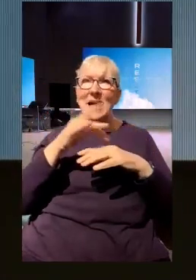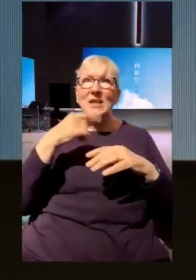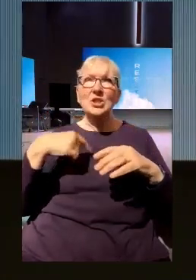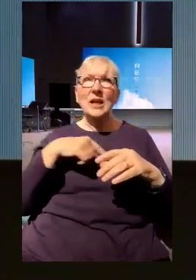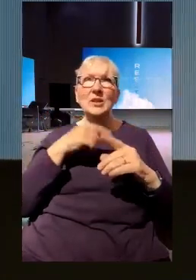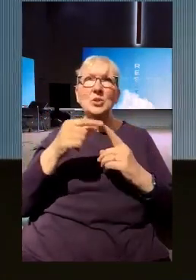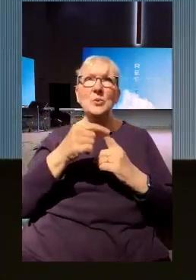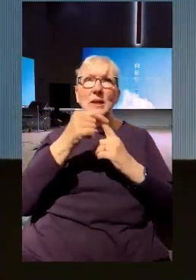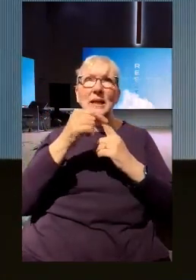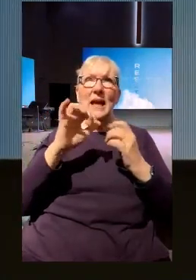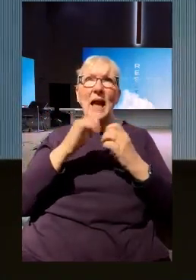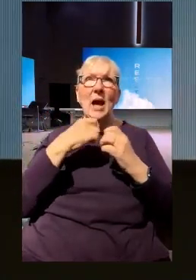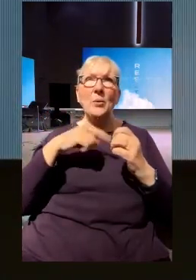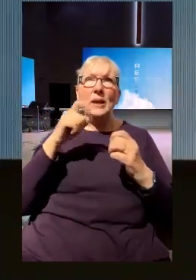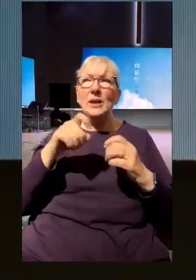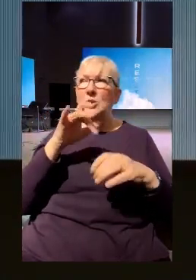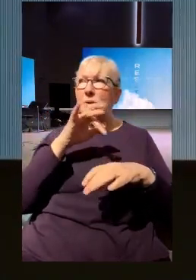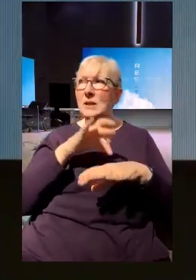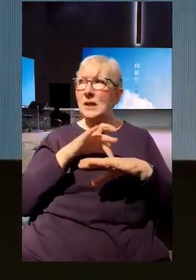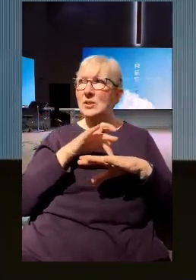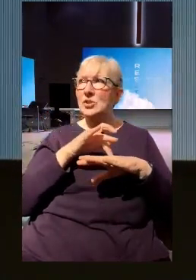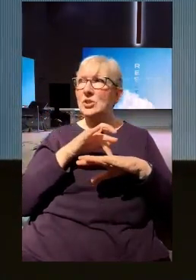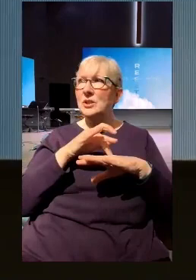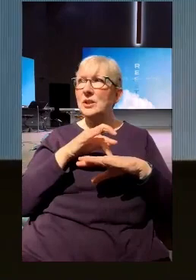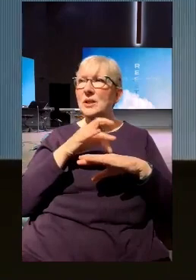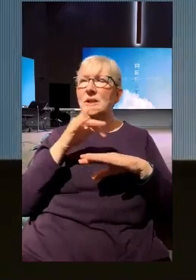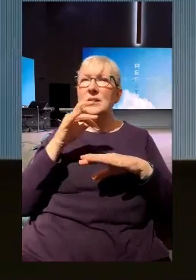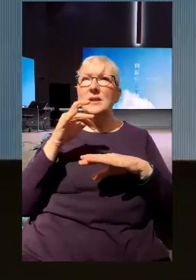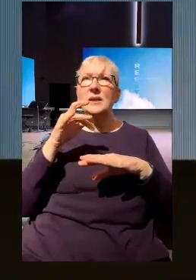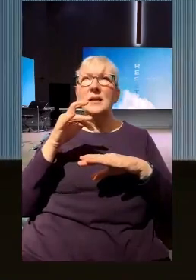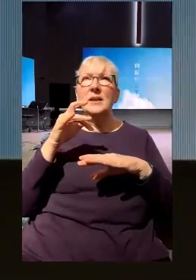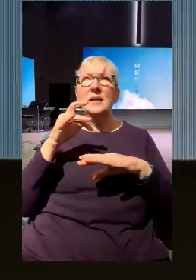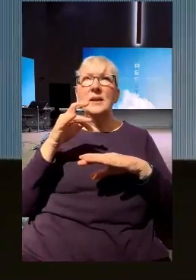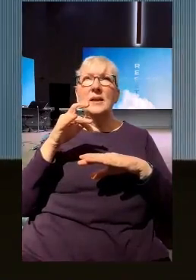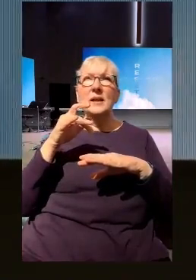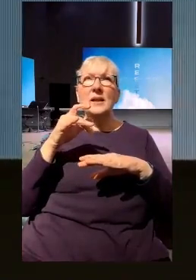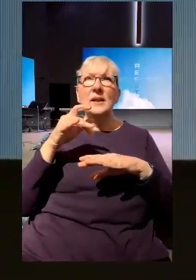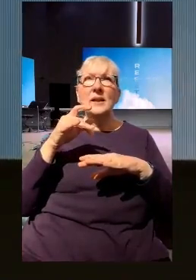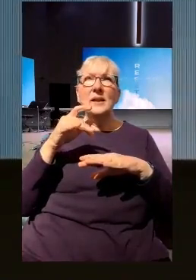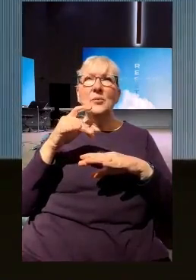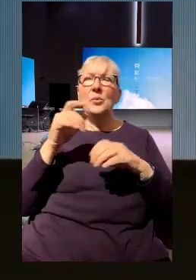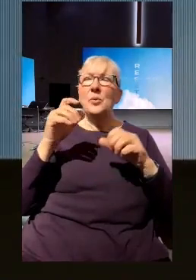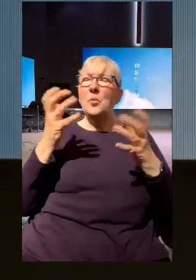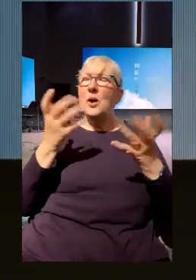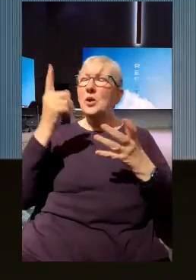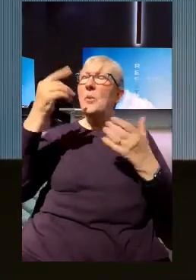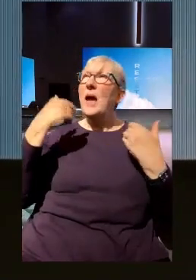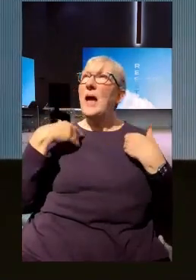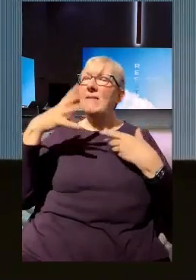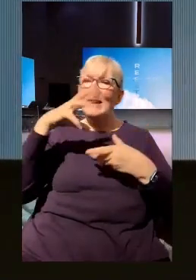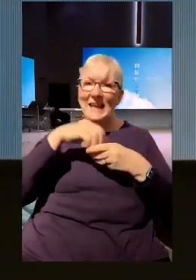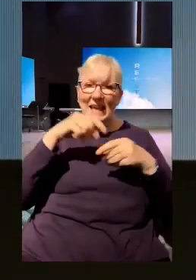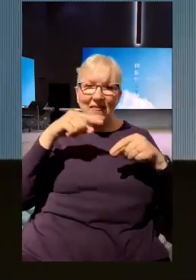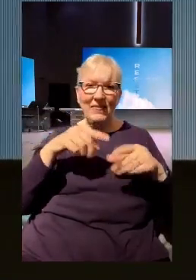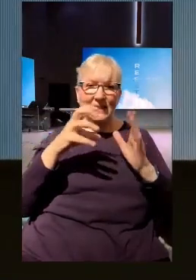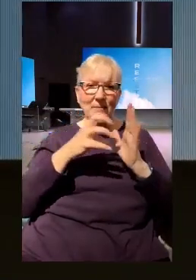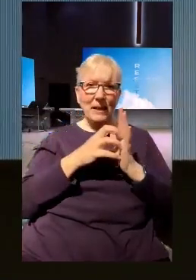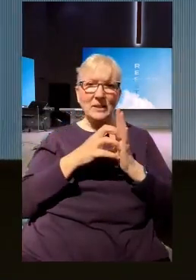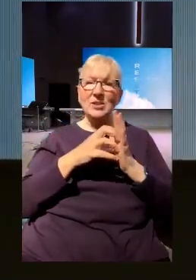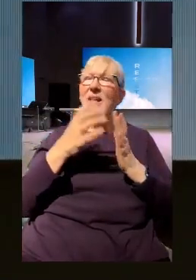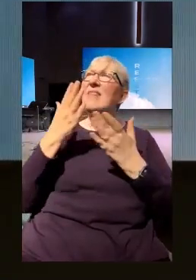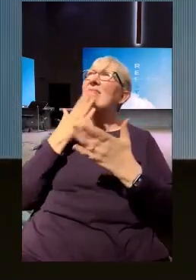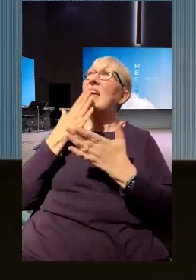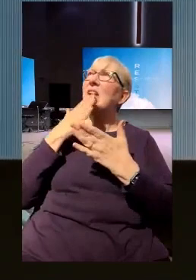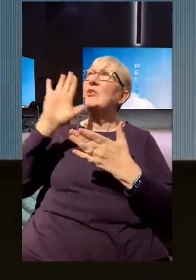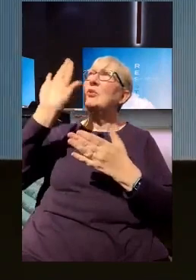each little nugget that you have just packed into this passage. We thank you for your love and for your grace. We just